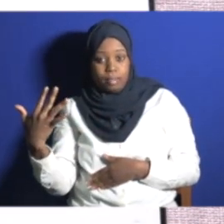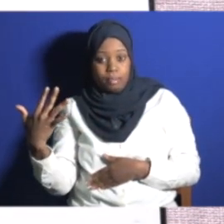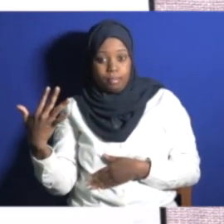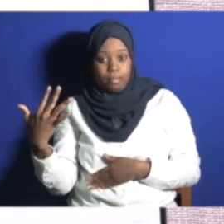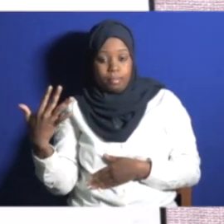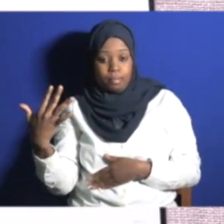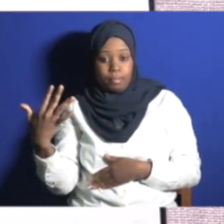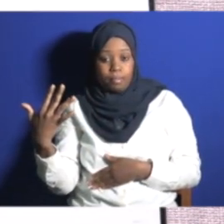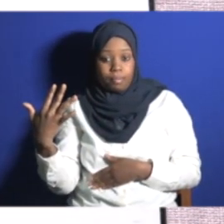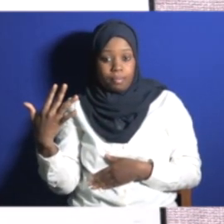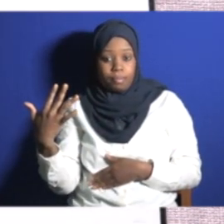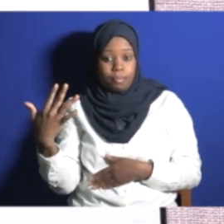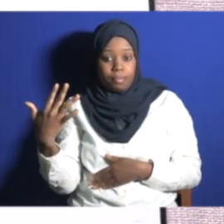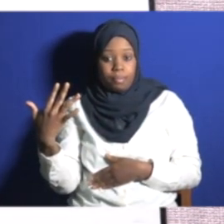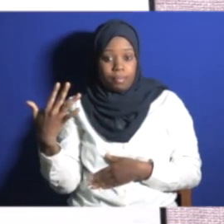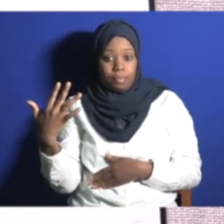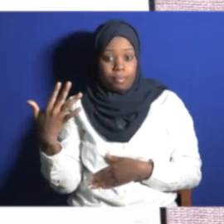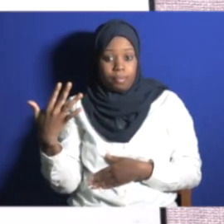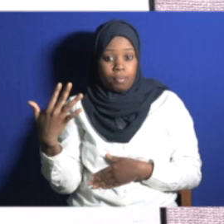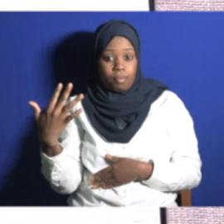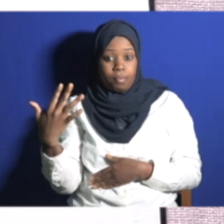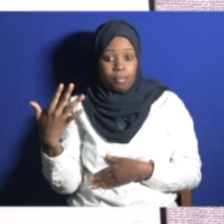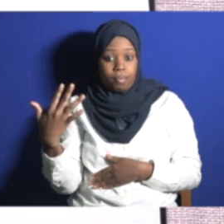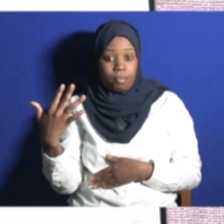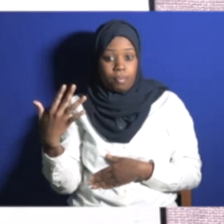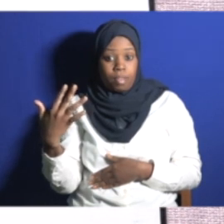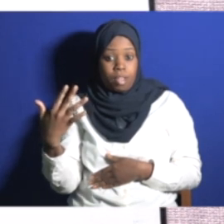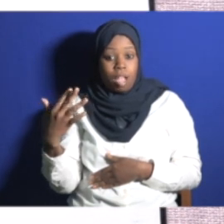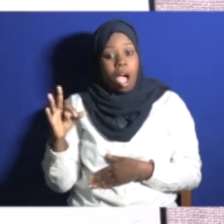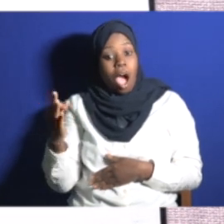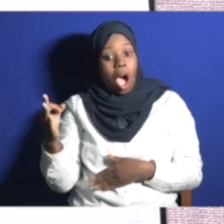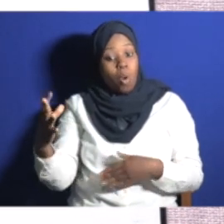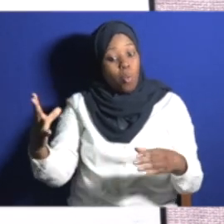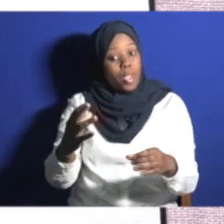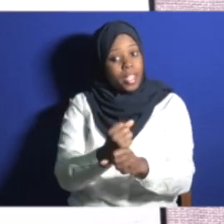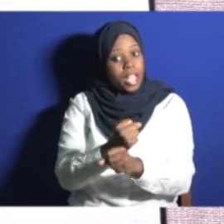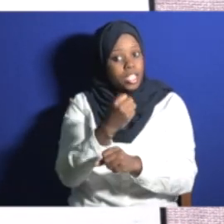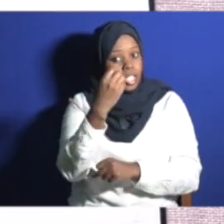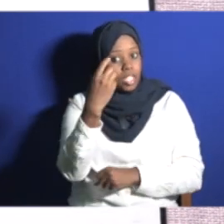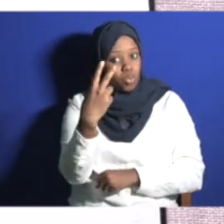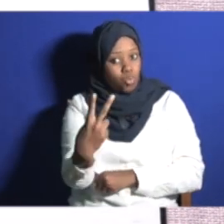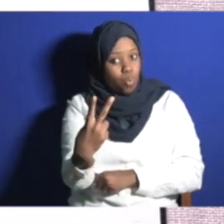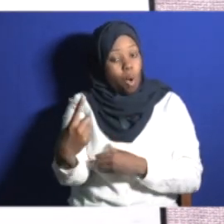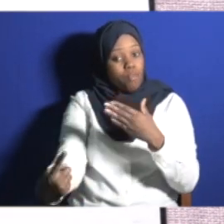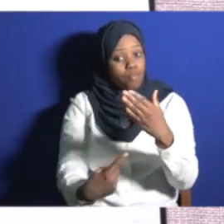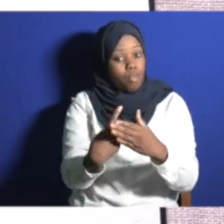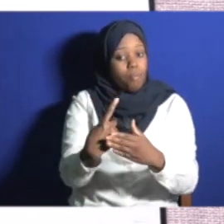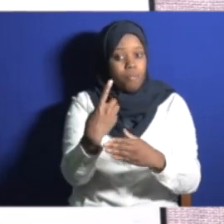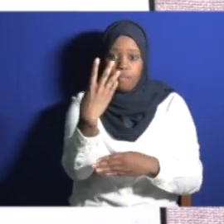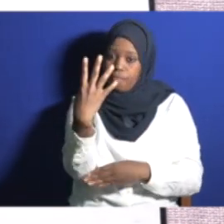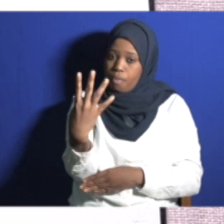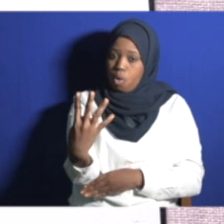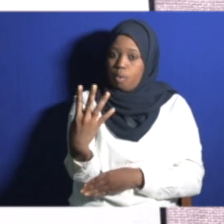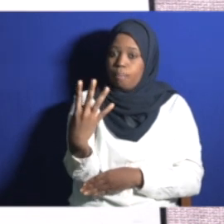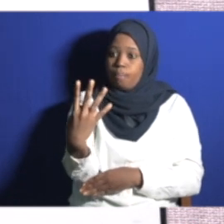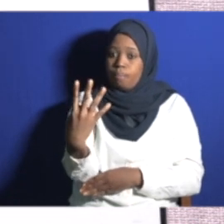Can you reverse the numbers? How do we get 2 from 4? How do we